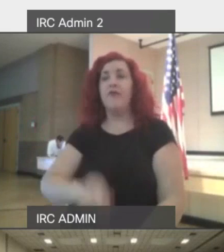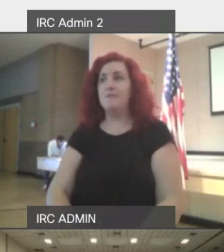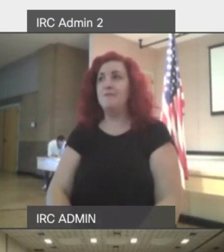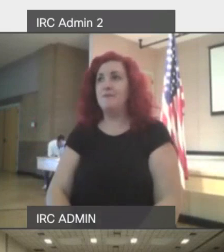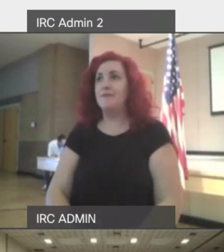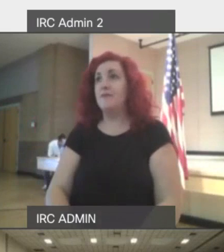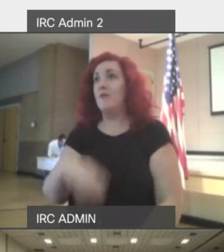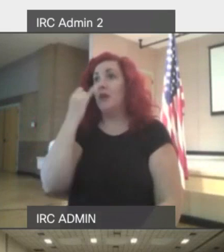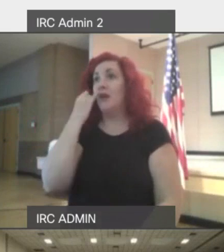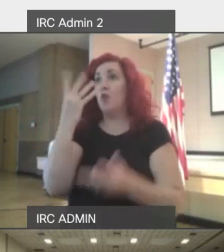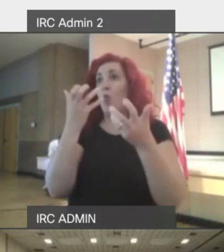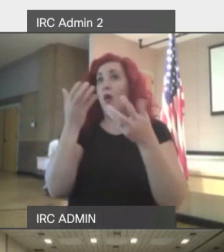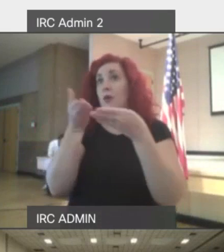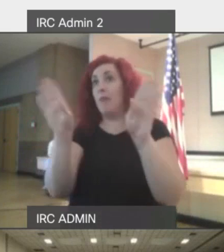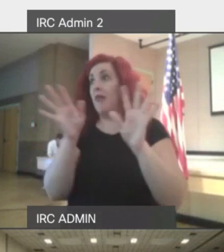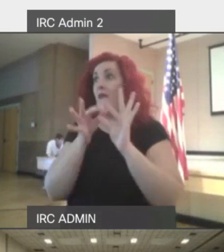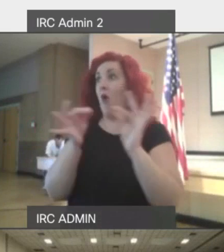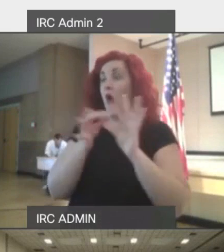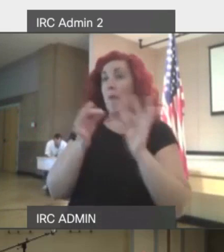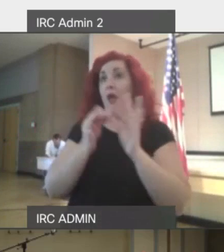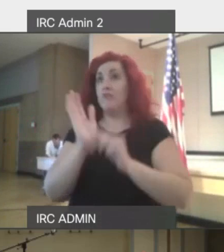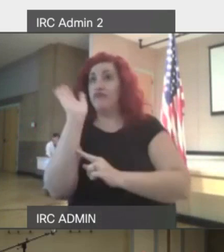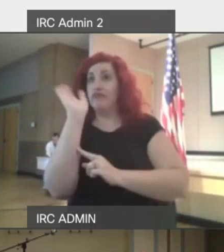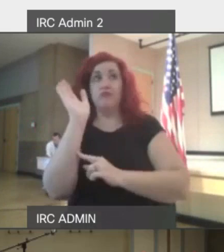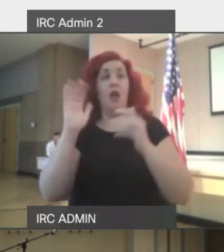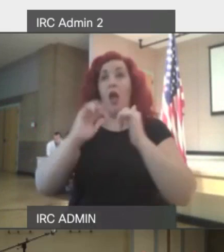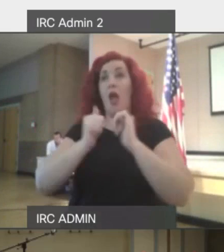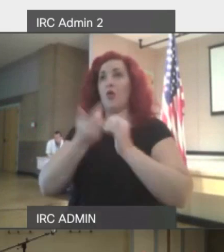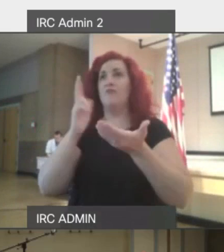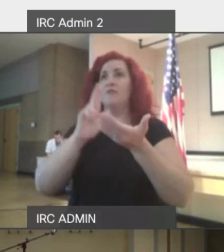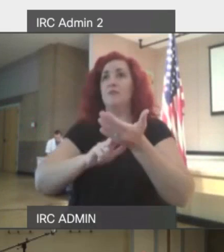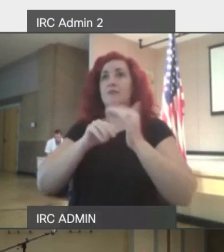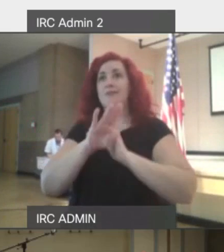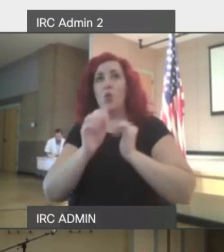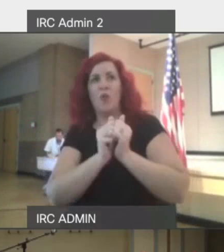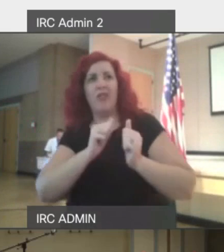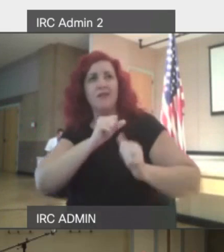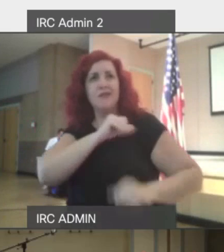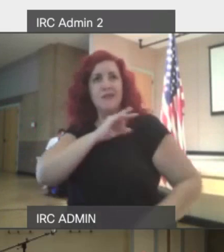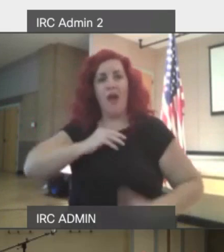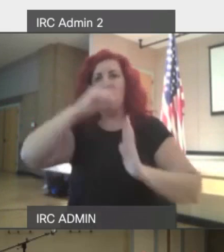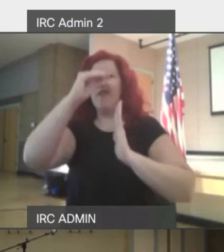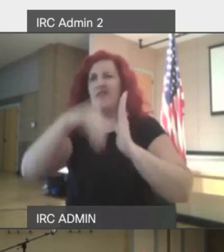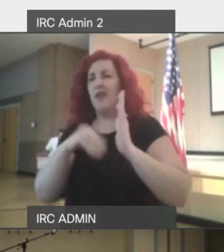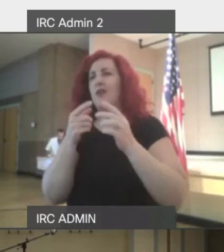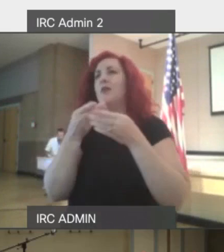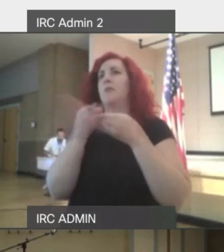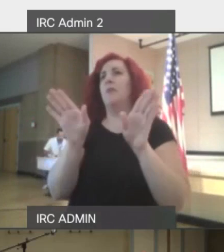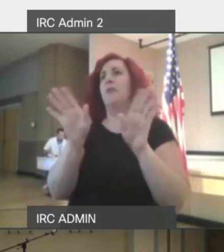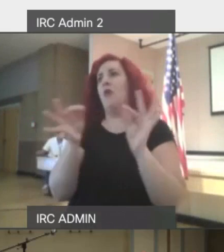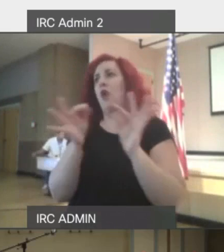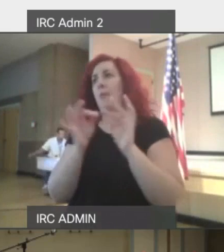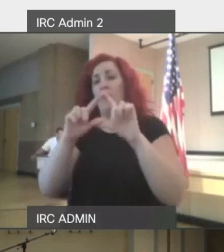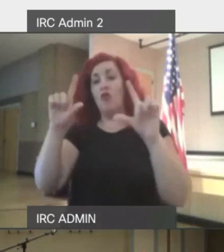irc.az.gov. If you would like to make a public comment, you may do so by signing in with staff and filling out the public comment